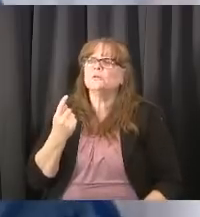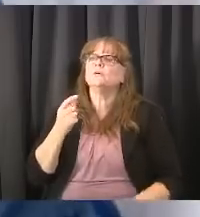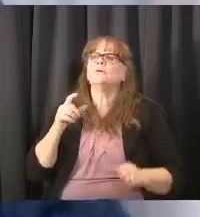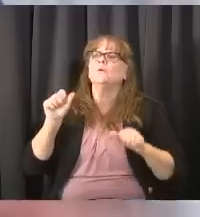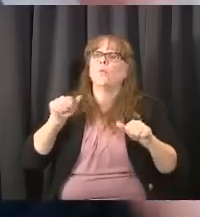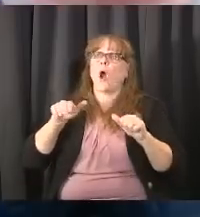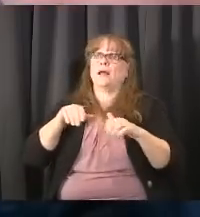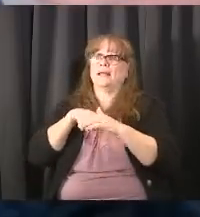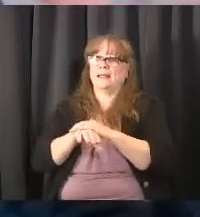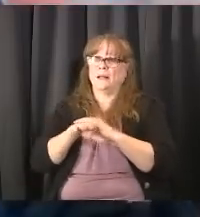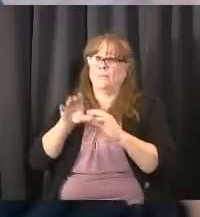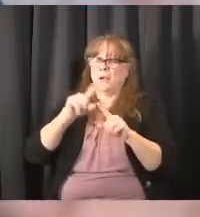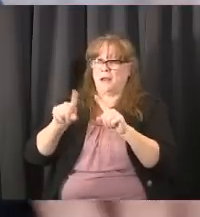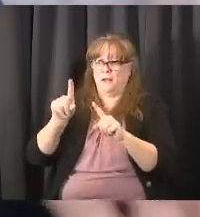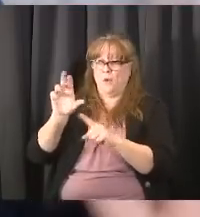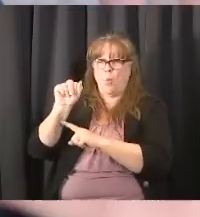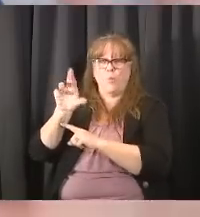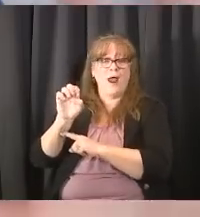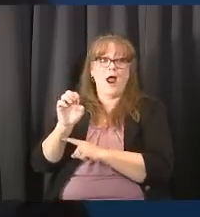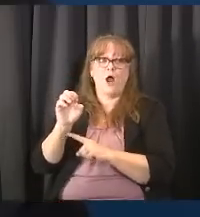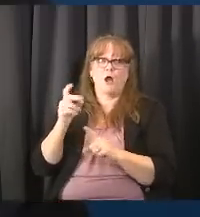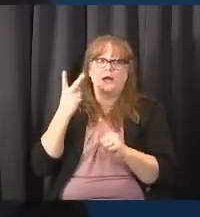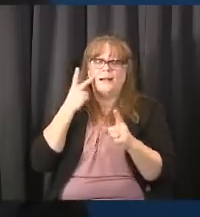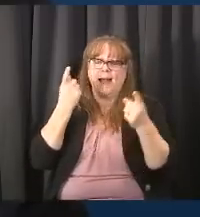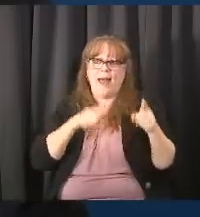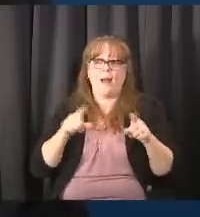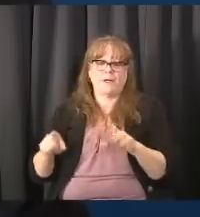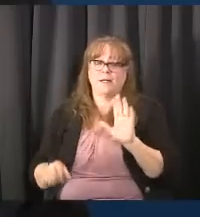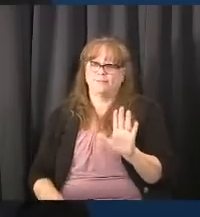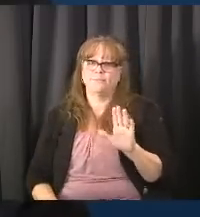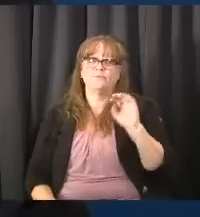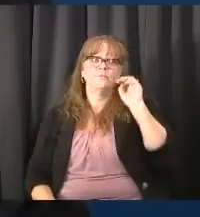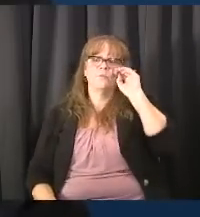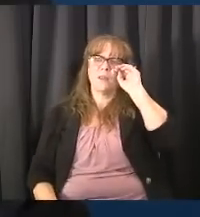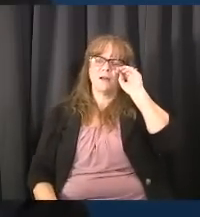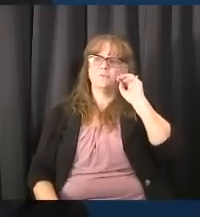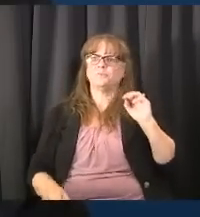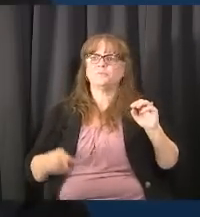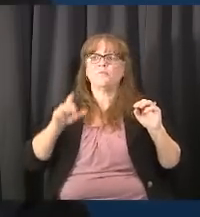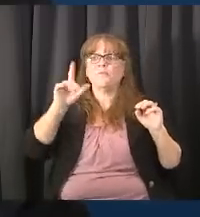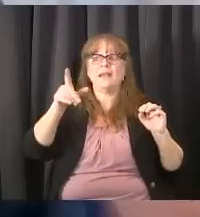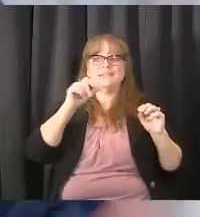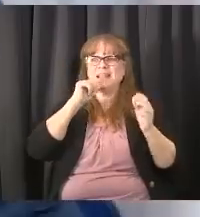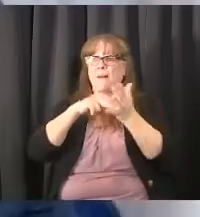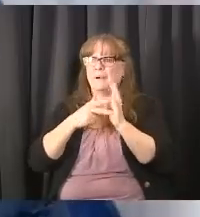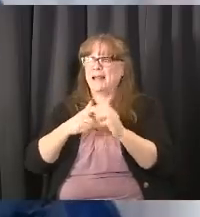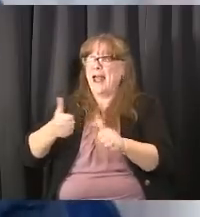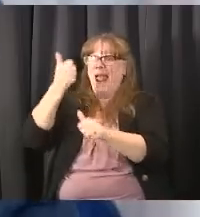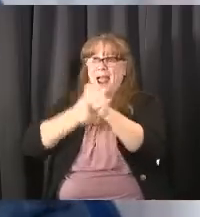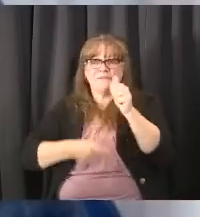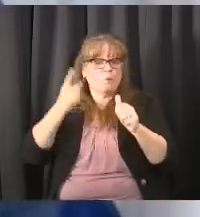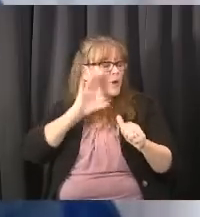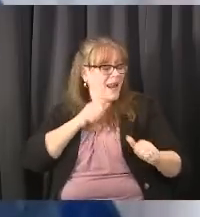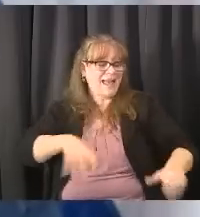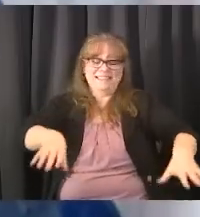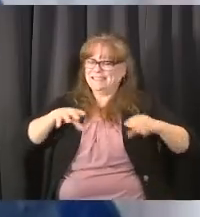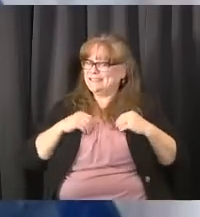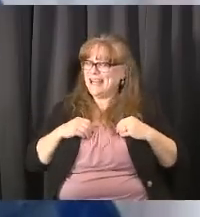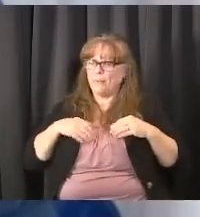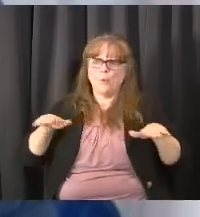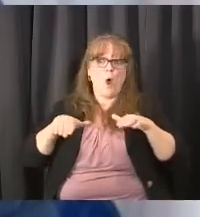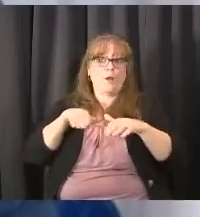want to create a expectation that everybody can walk in or you'll be deluged, but there's a few lucky walk-ins that get it, I